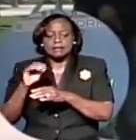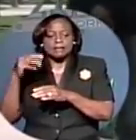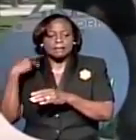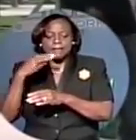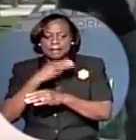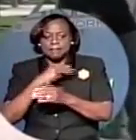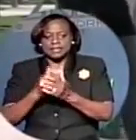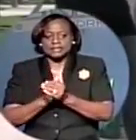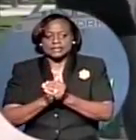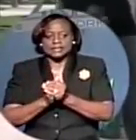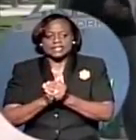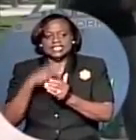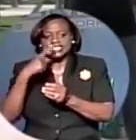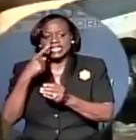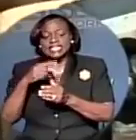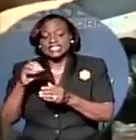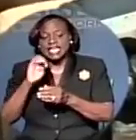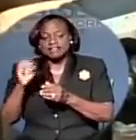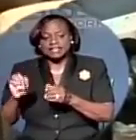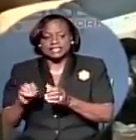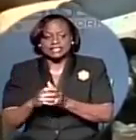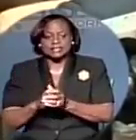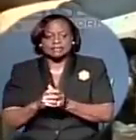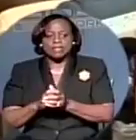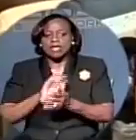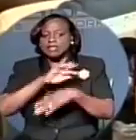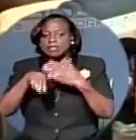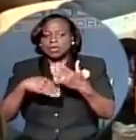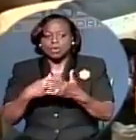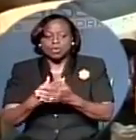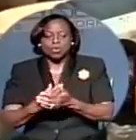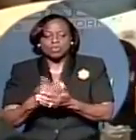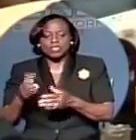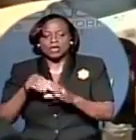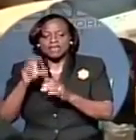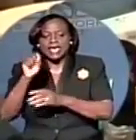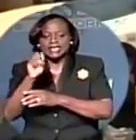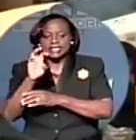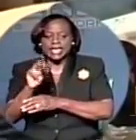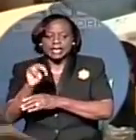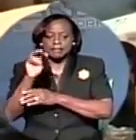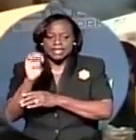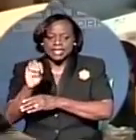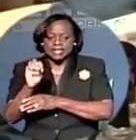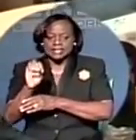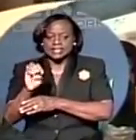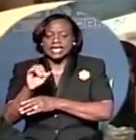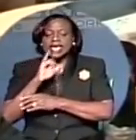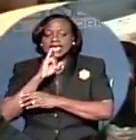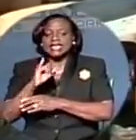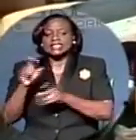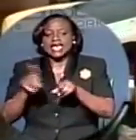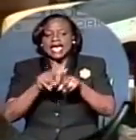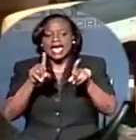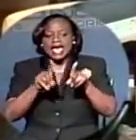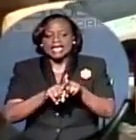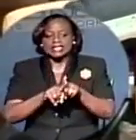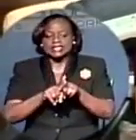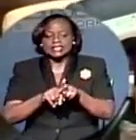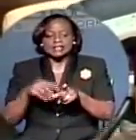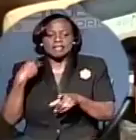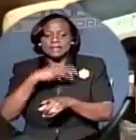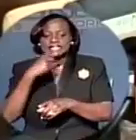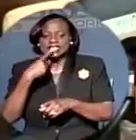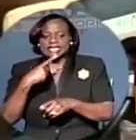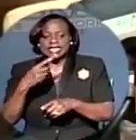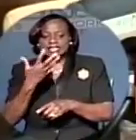are evident in the statistics. The whole dynamics of SMEs is such that, as the minister indicated, they come and they go. And